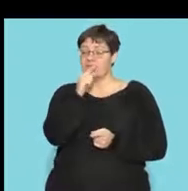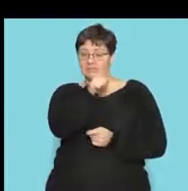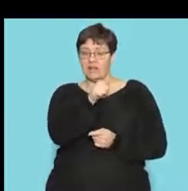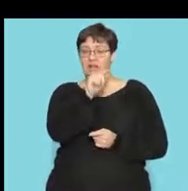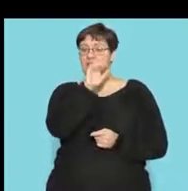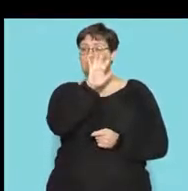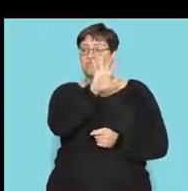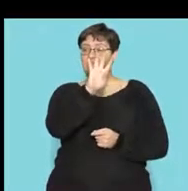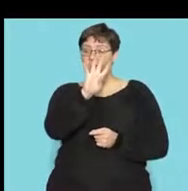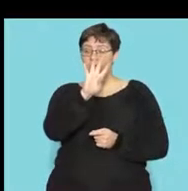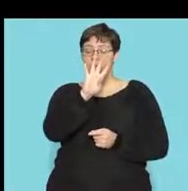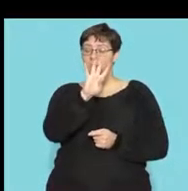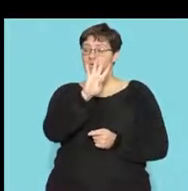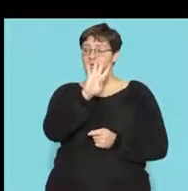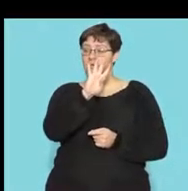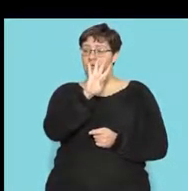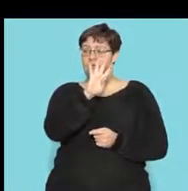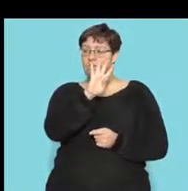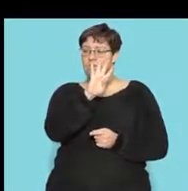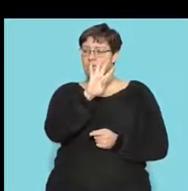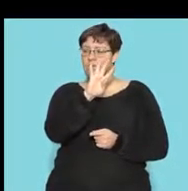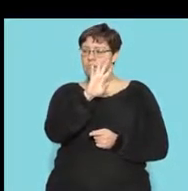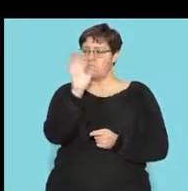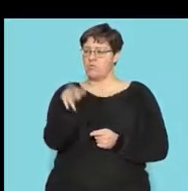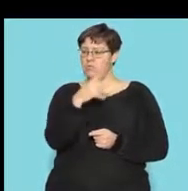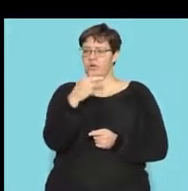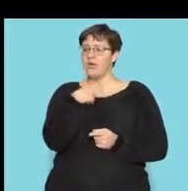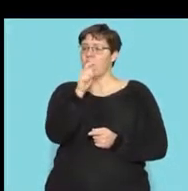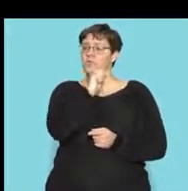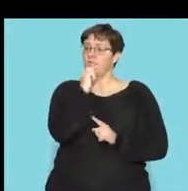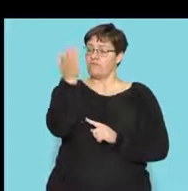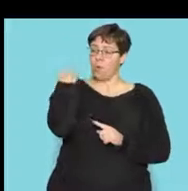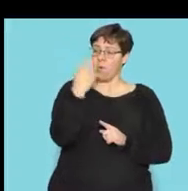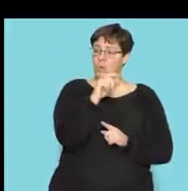used, clearly you can see here, here's your consumable goods that you bought,